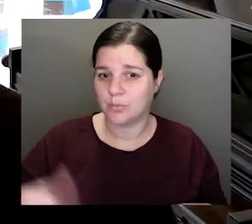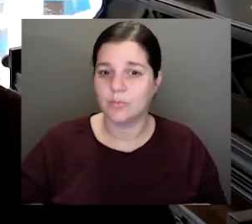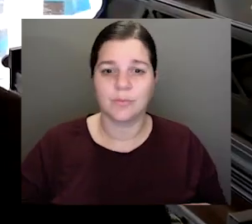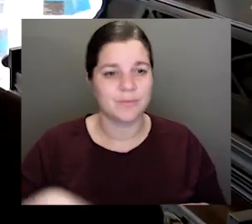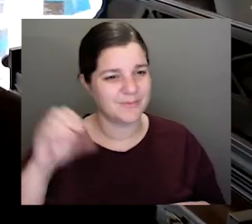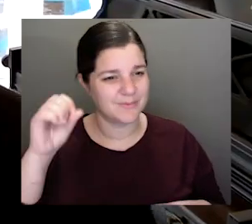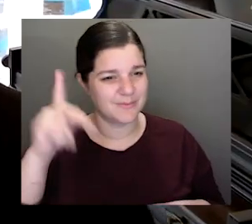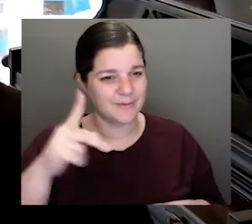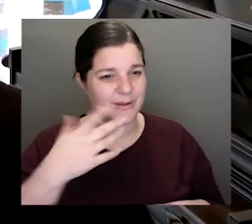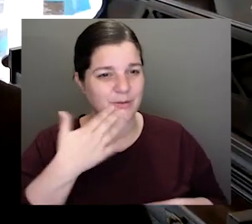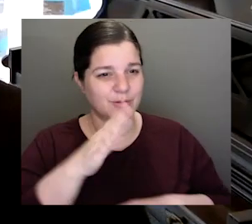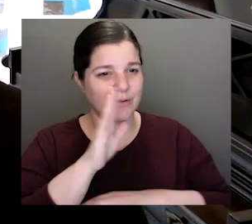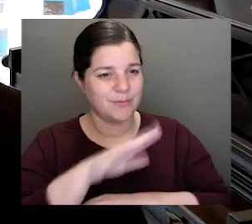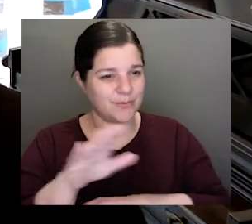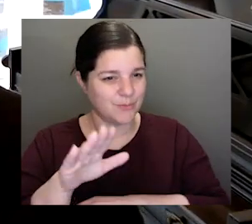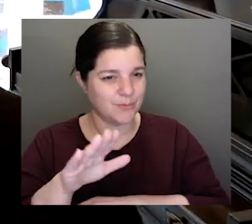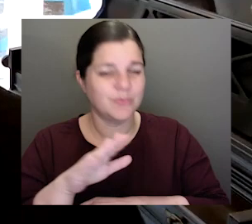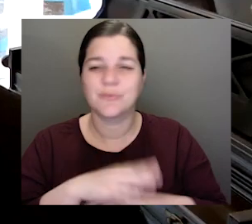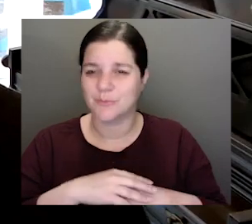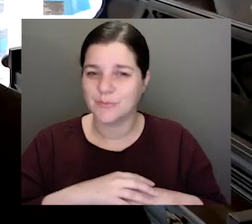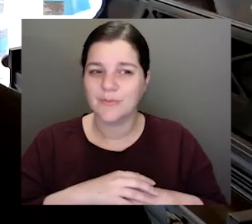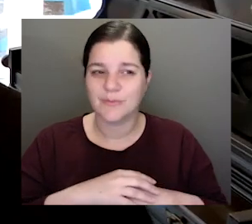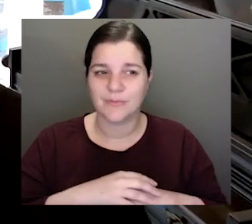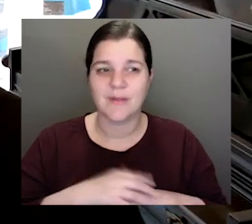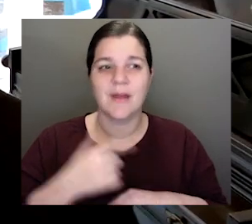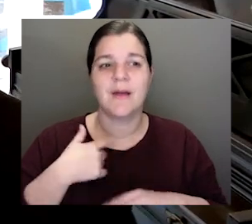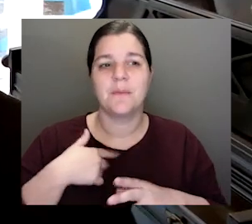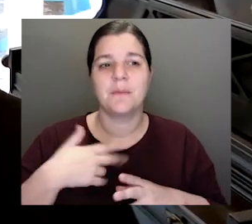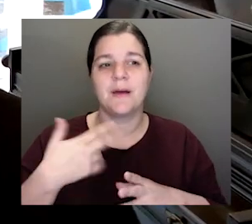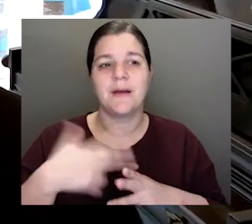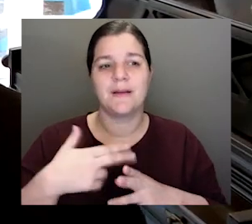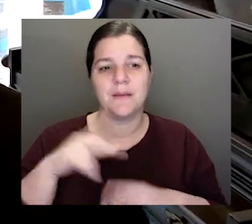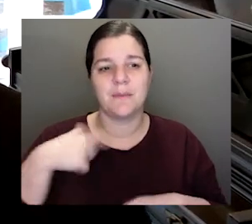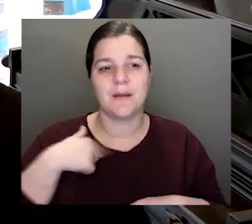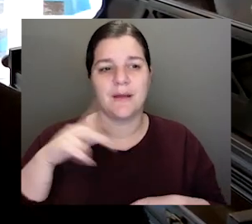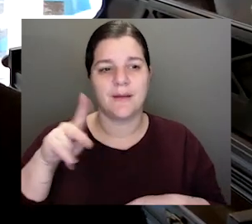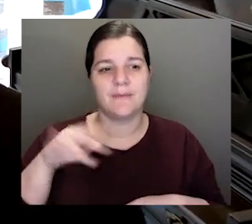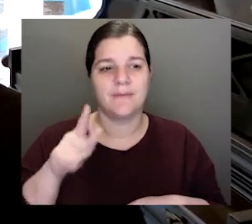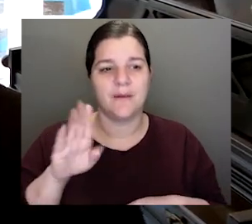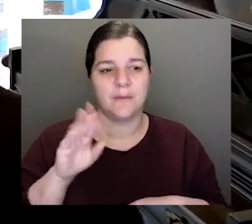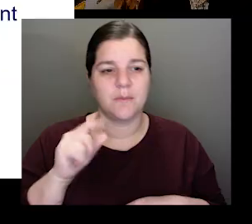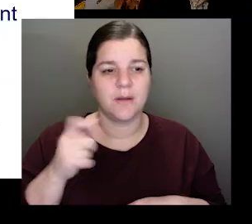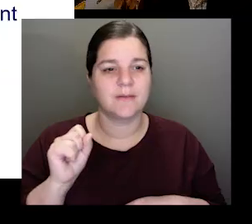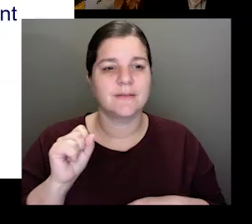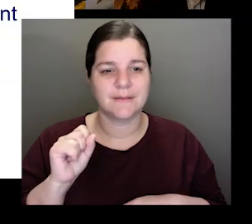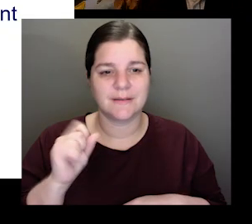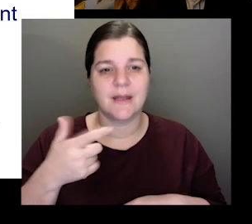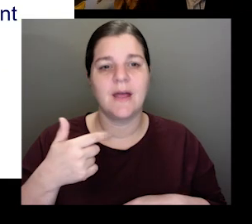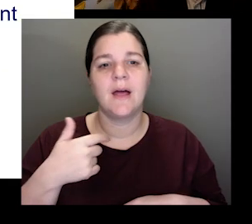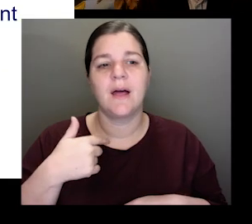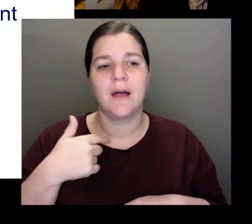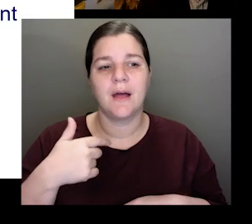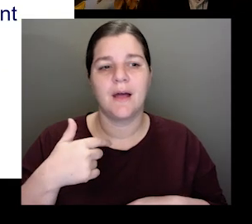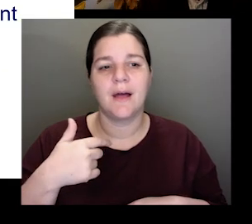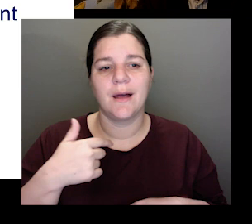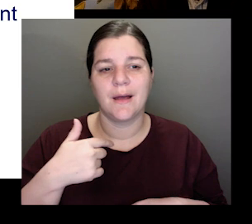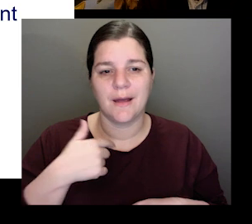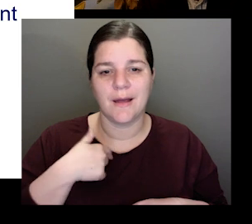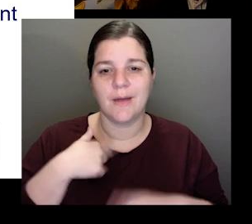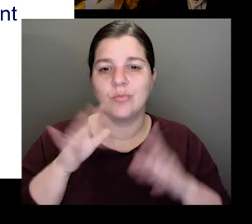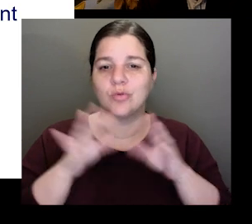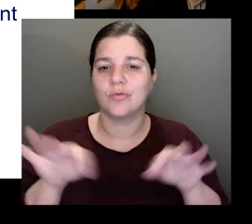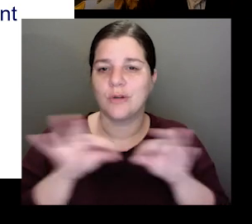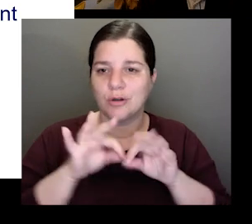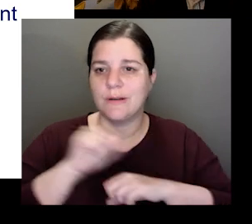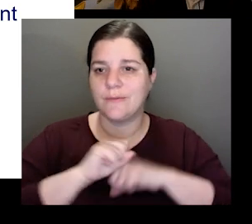Okay, good afternoon. My name is Phil Boggs. I am the PCII, or Protected Critical Infrastructure Information Program